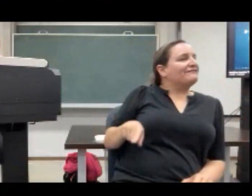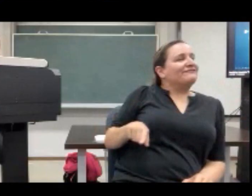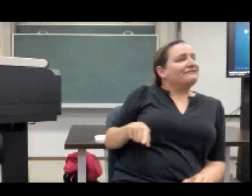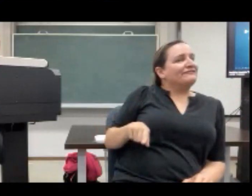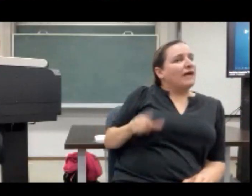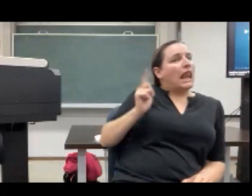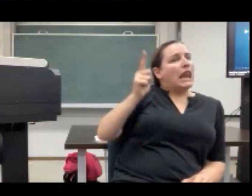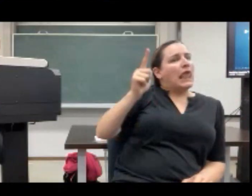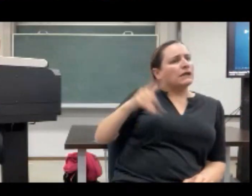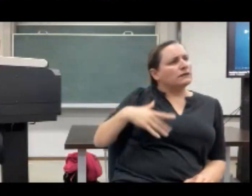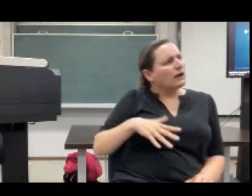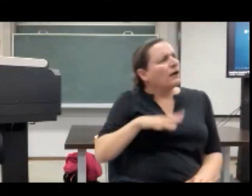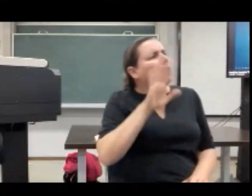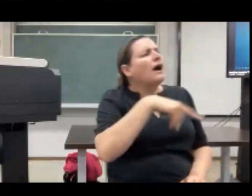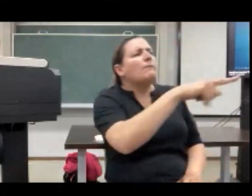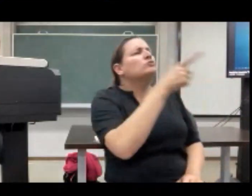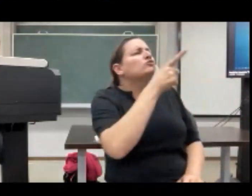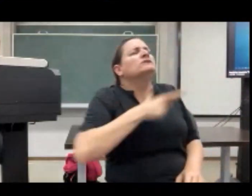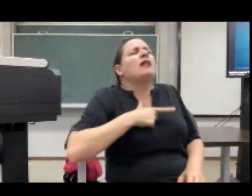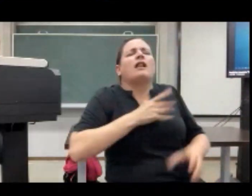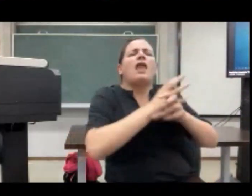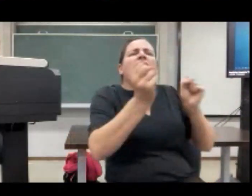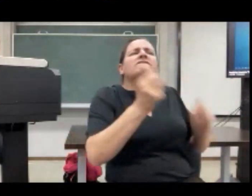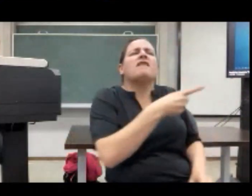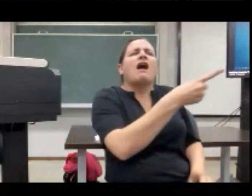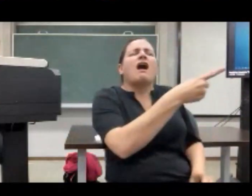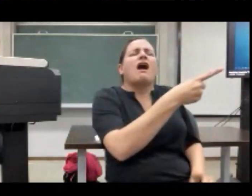later leads to distrust.